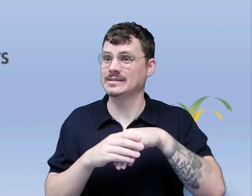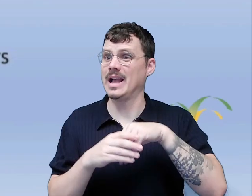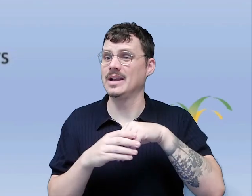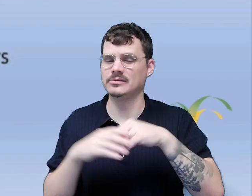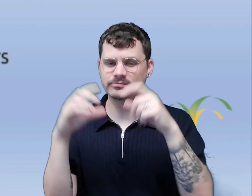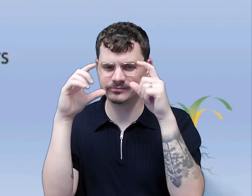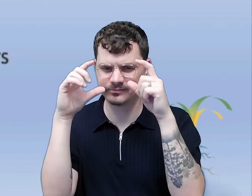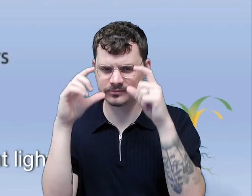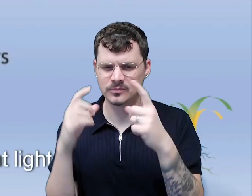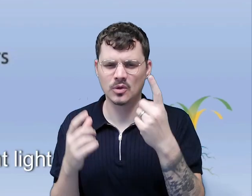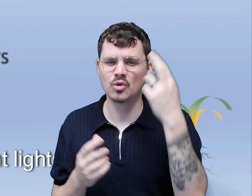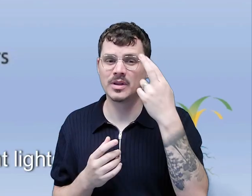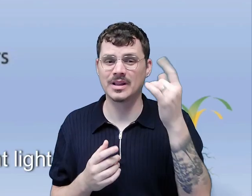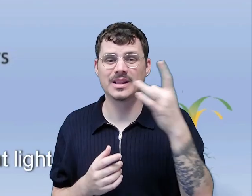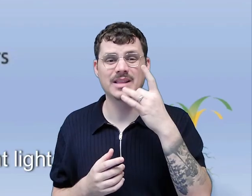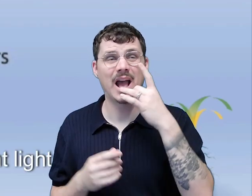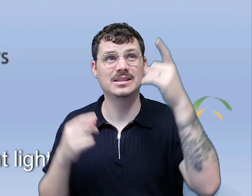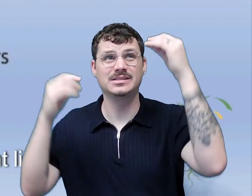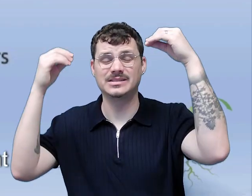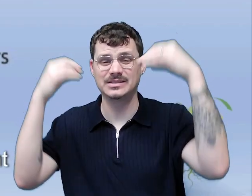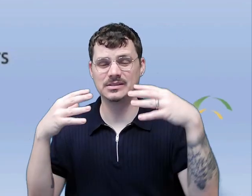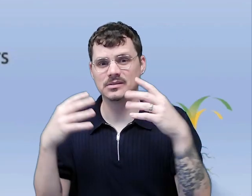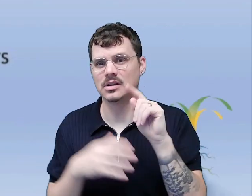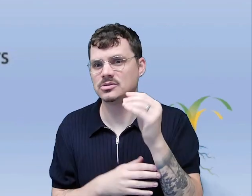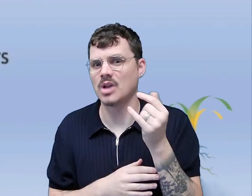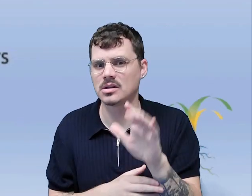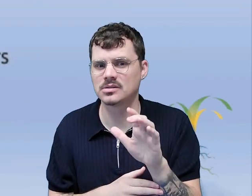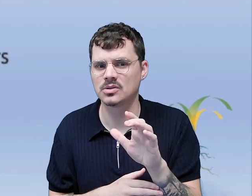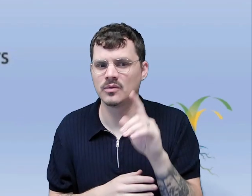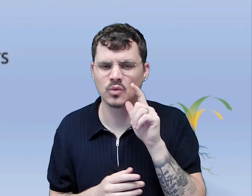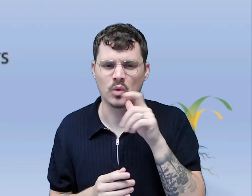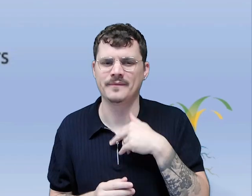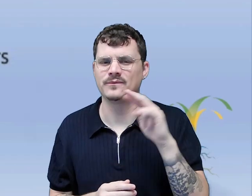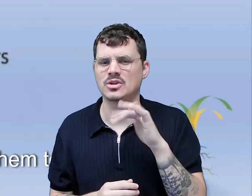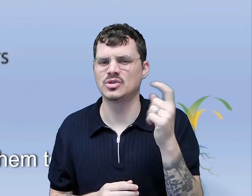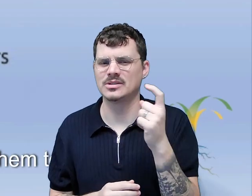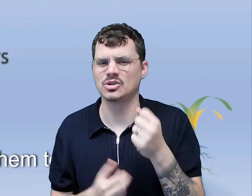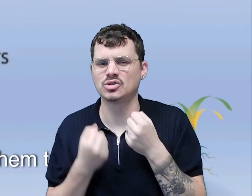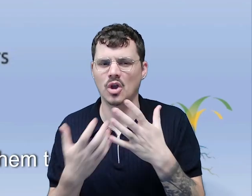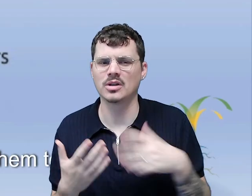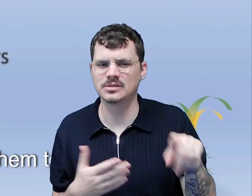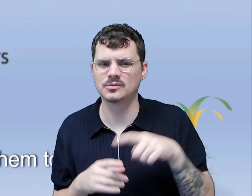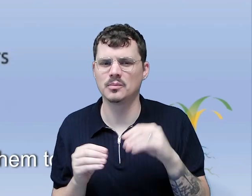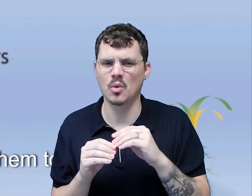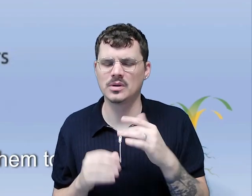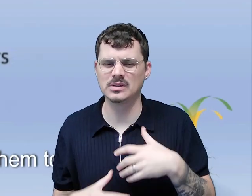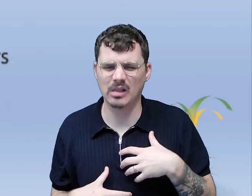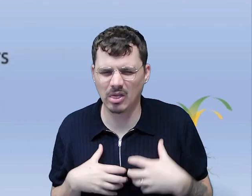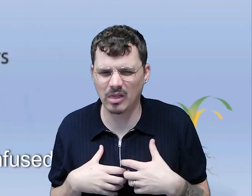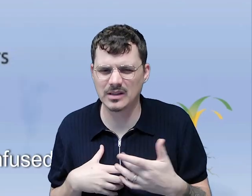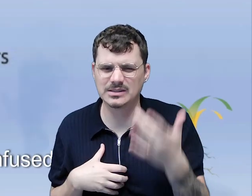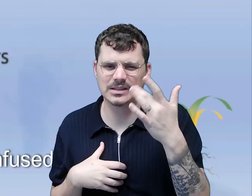Sunglasses inside. One of the reasons that fluorescent lights are especially toxic to people with Fragile X. They cause them to